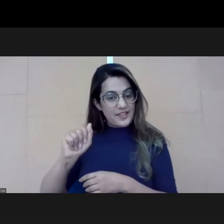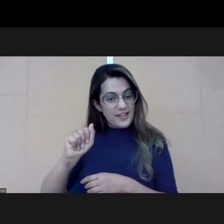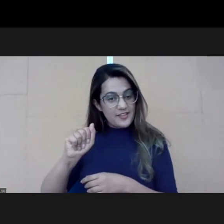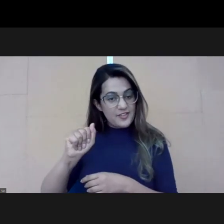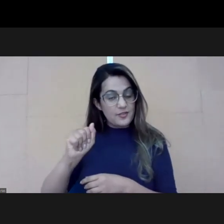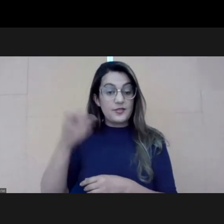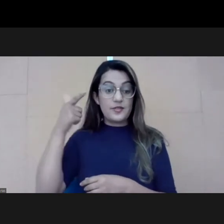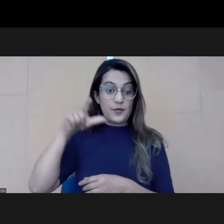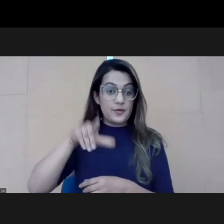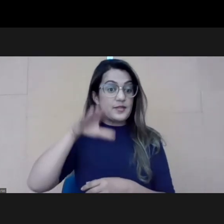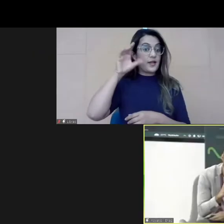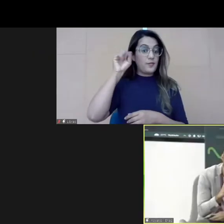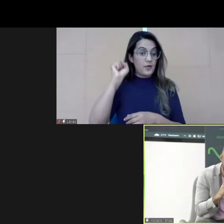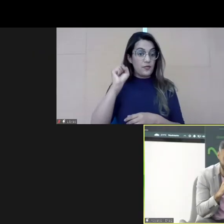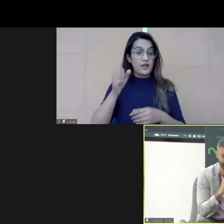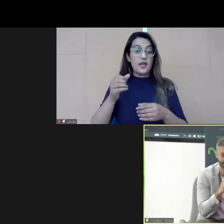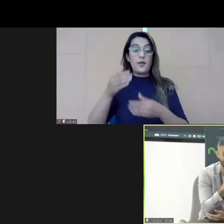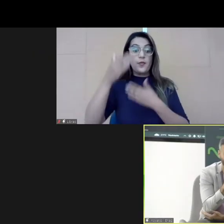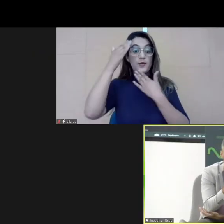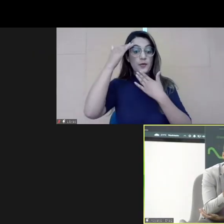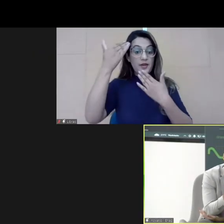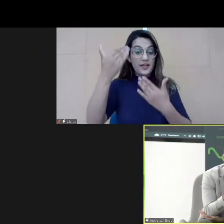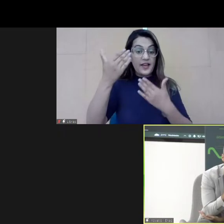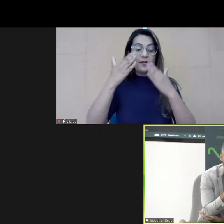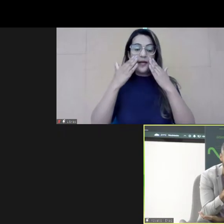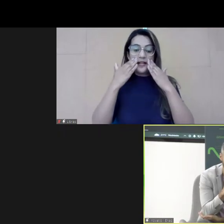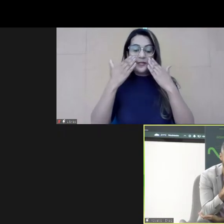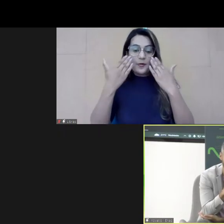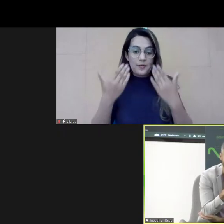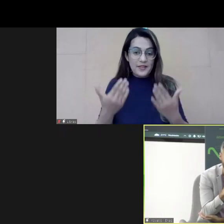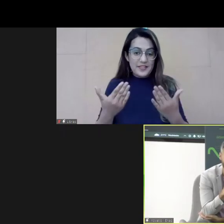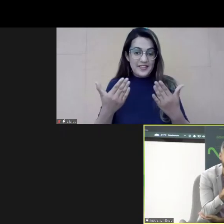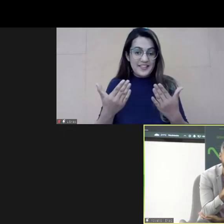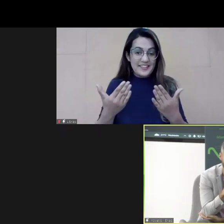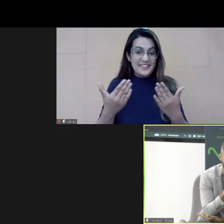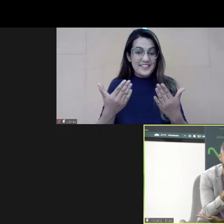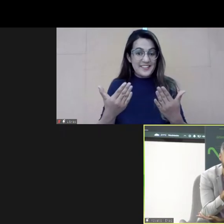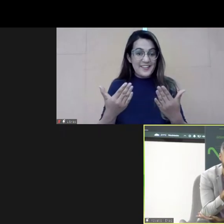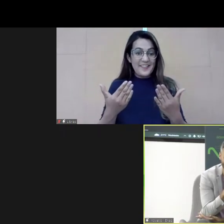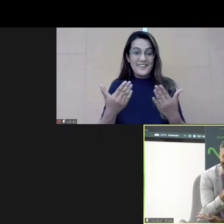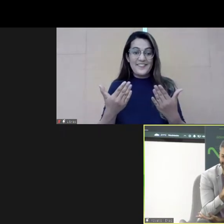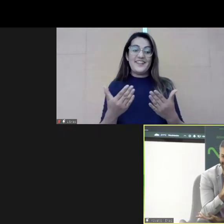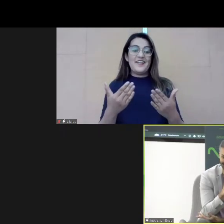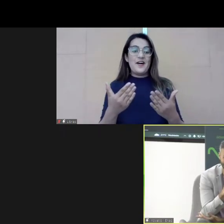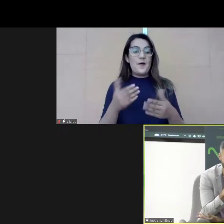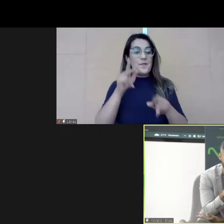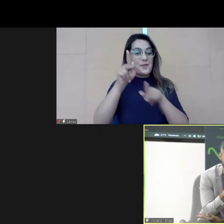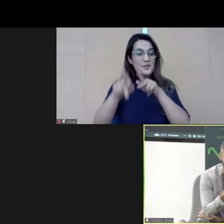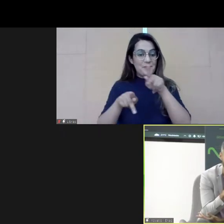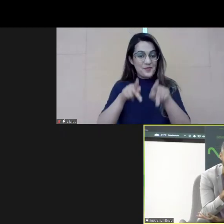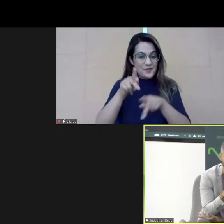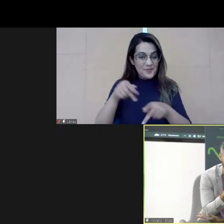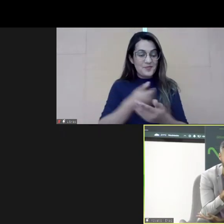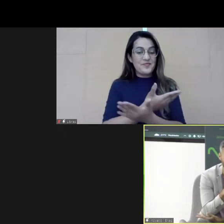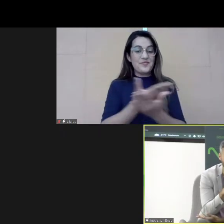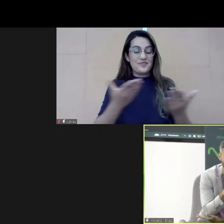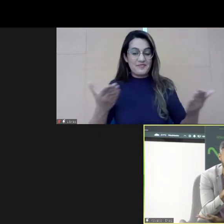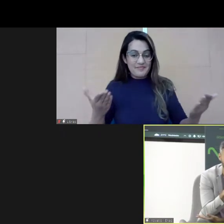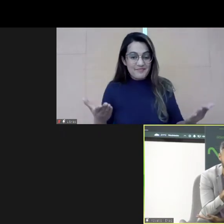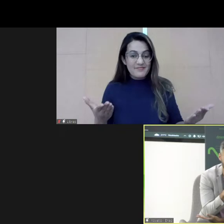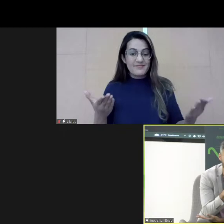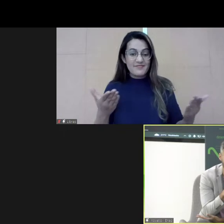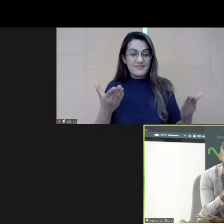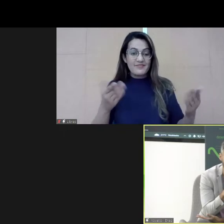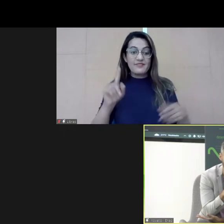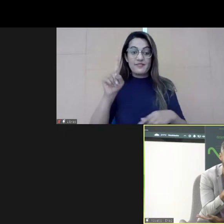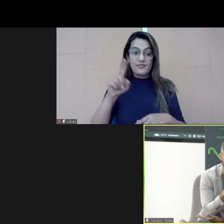here, over here, that you did not present yourself for the audience. And that's, for us, it's a privilege